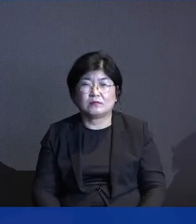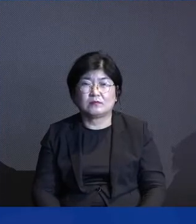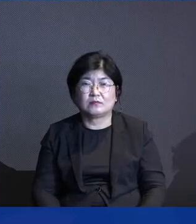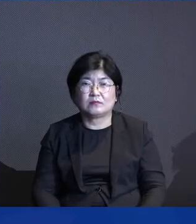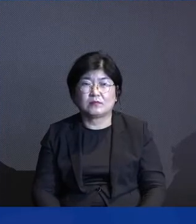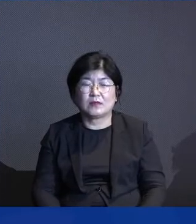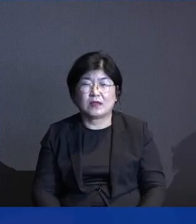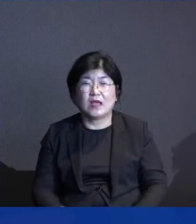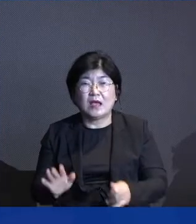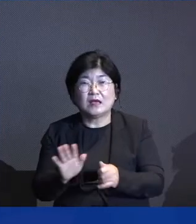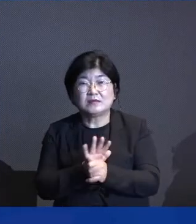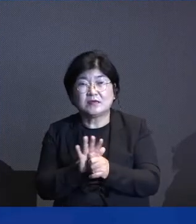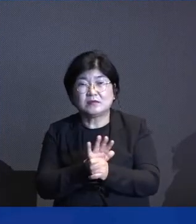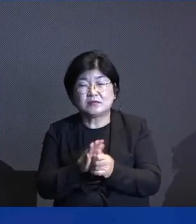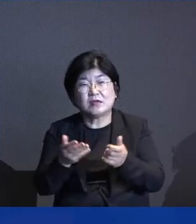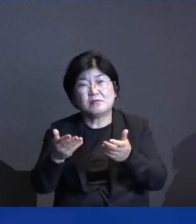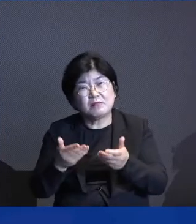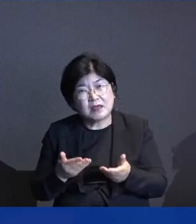services, and